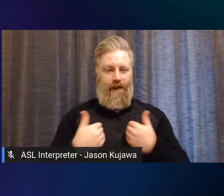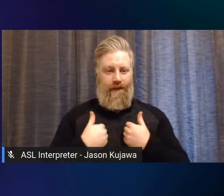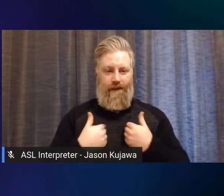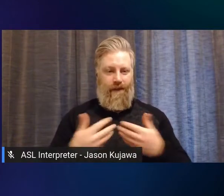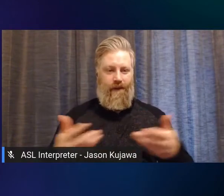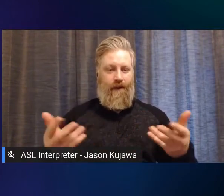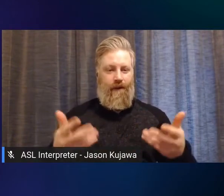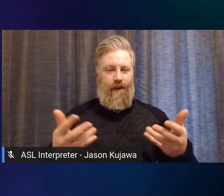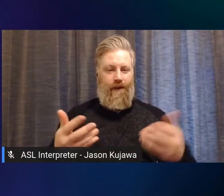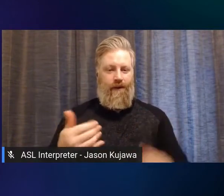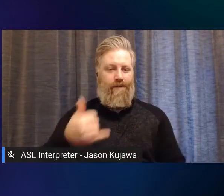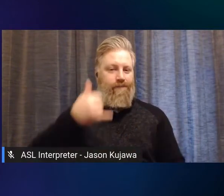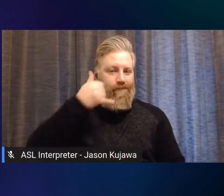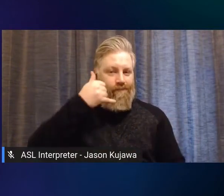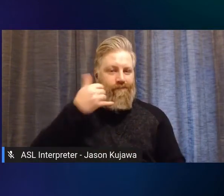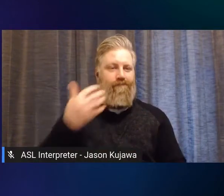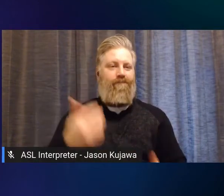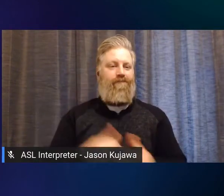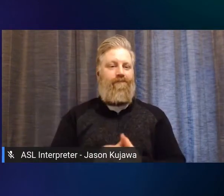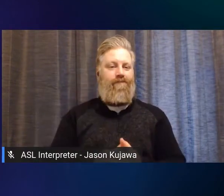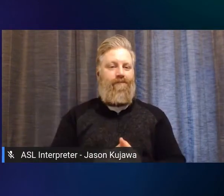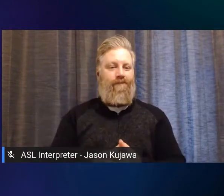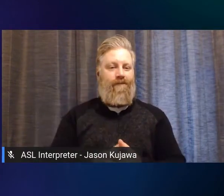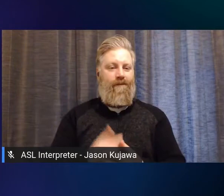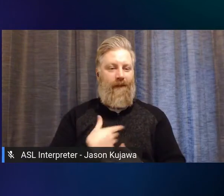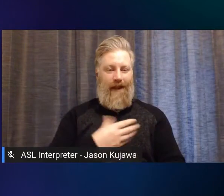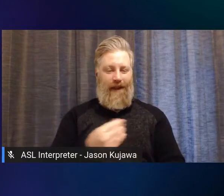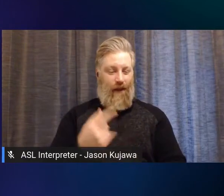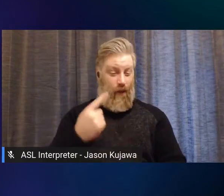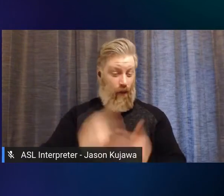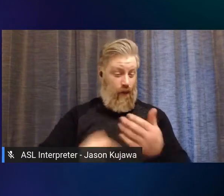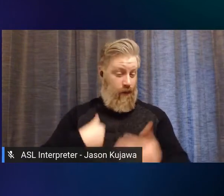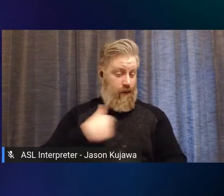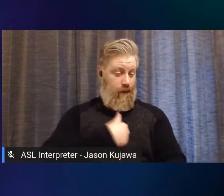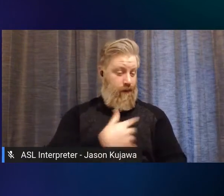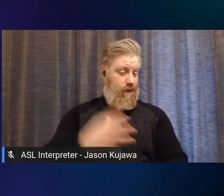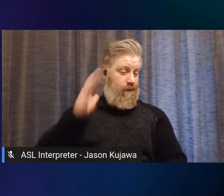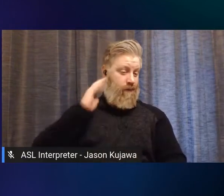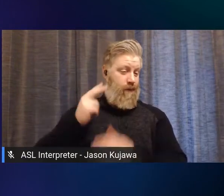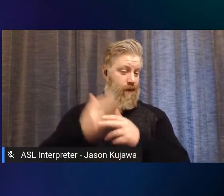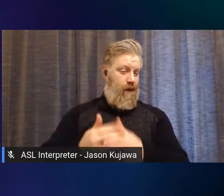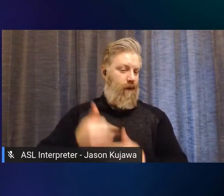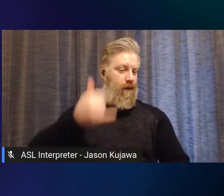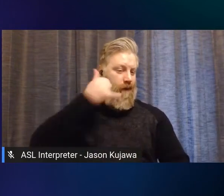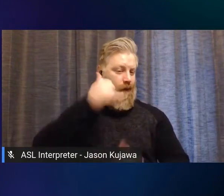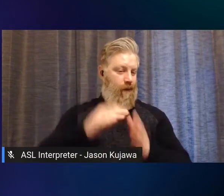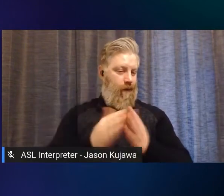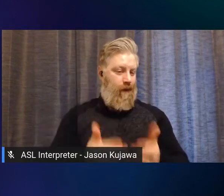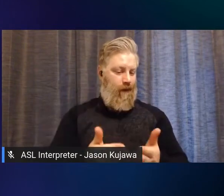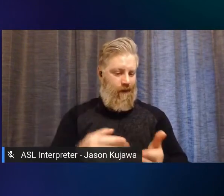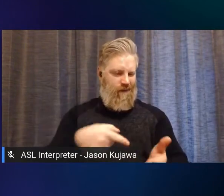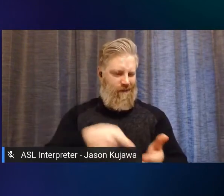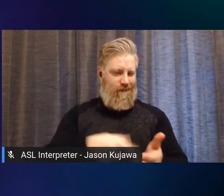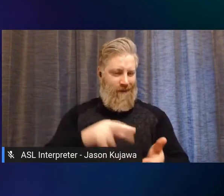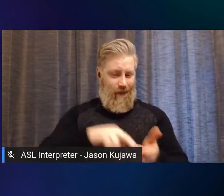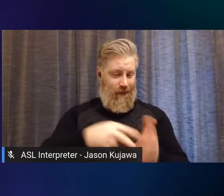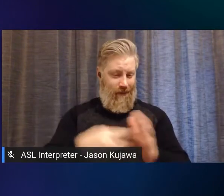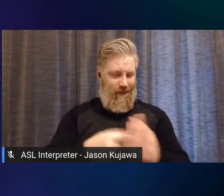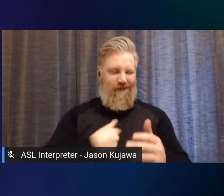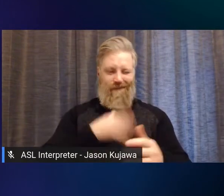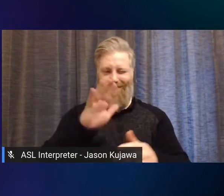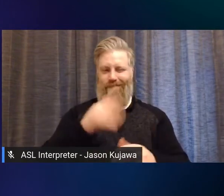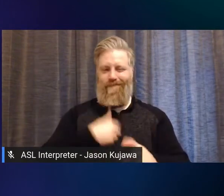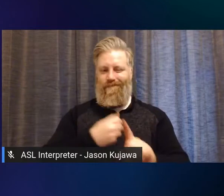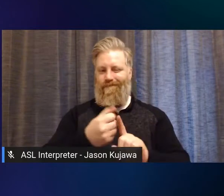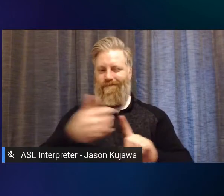a telephone and what we used to call the phone book. Let me explain what I mean. I was